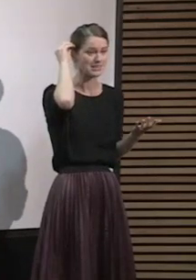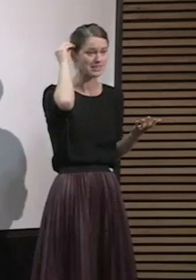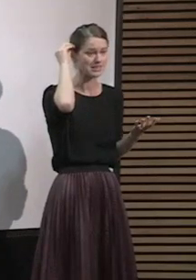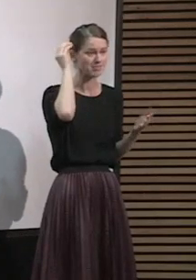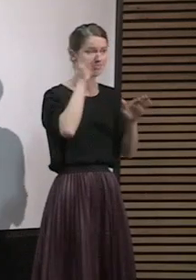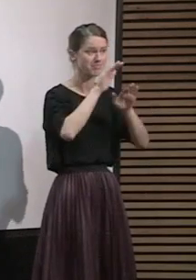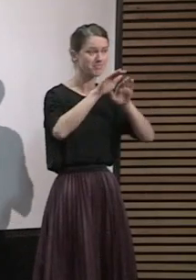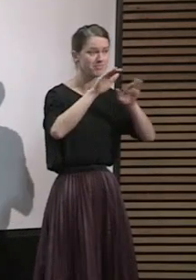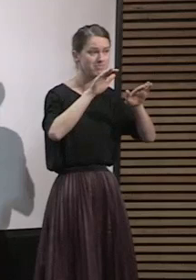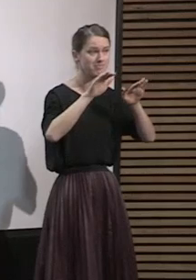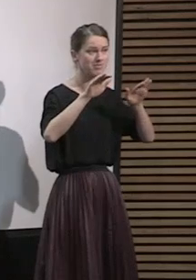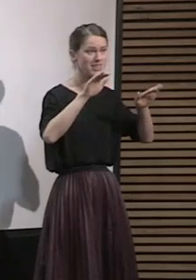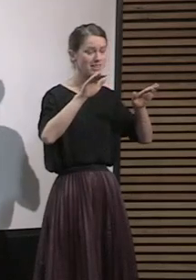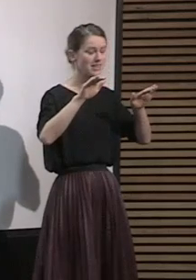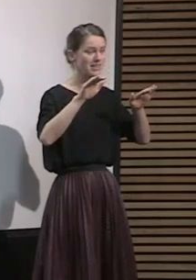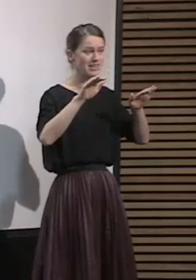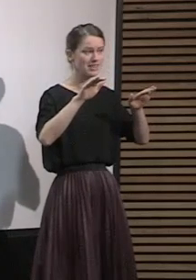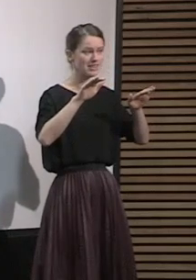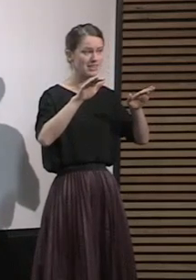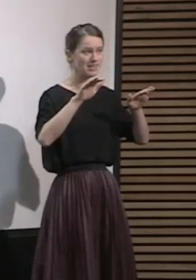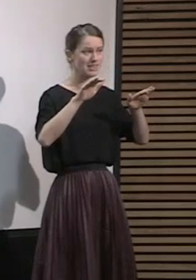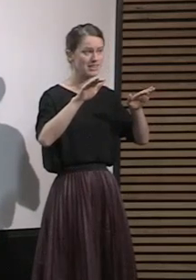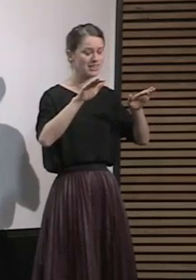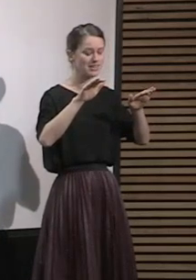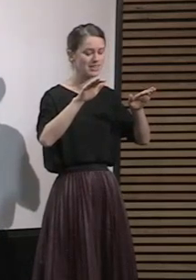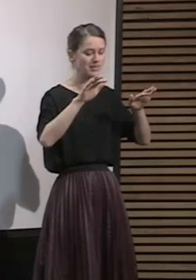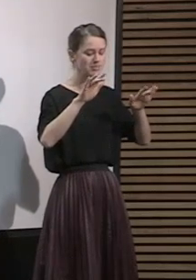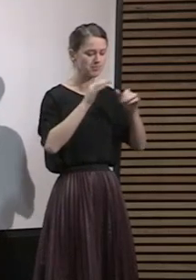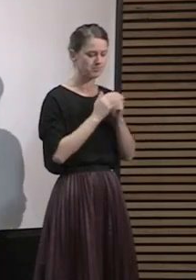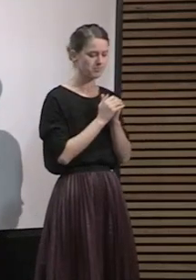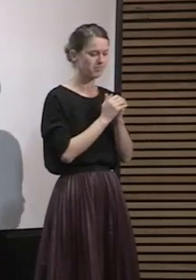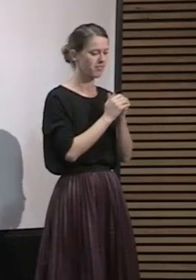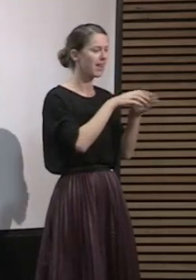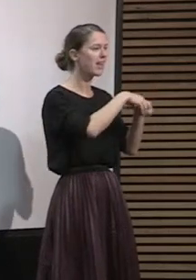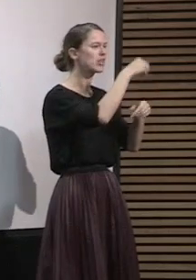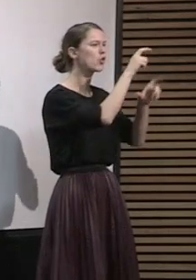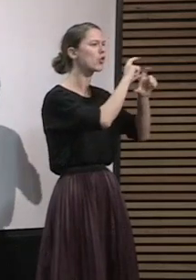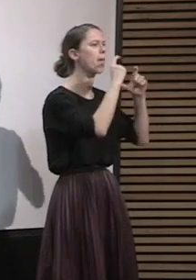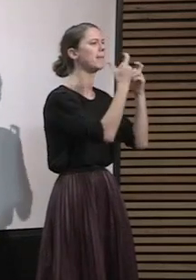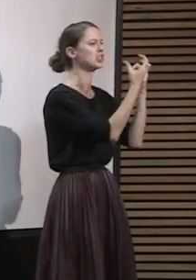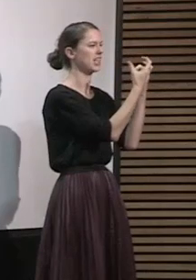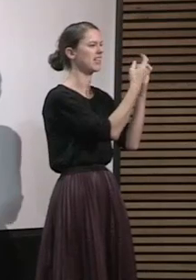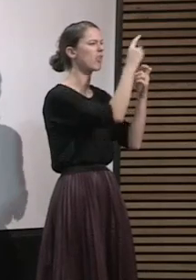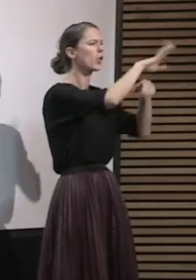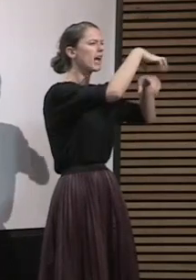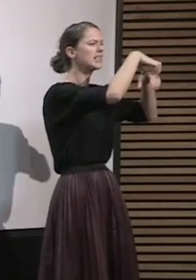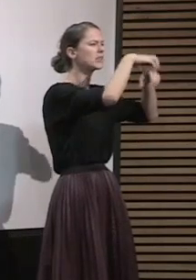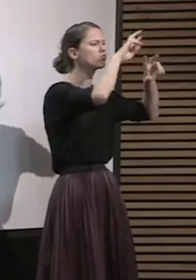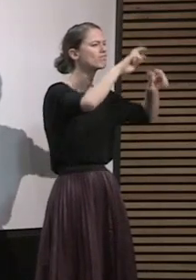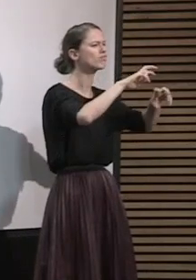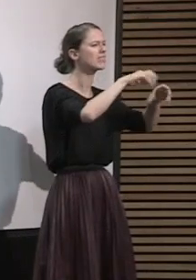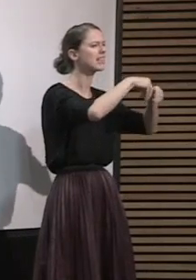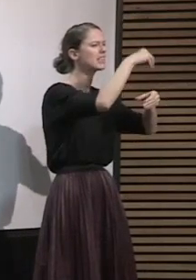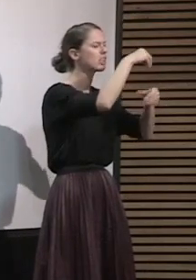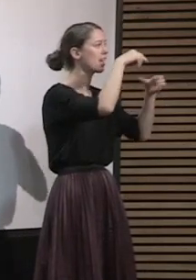Electoral Commission, not to predetermine anything with this statement, but the Electoral Commission has done planning around offering an